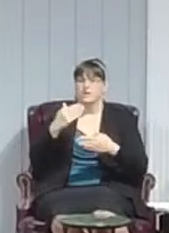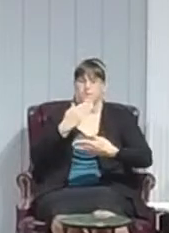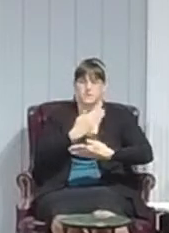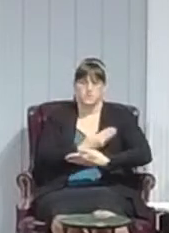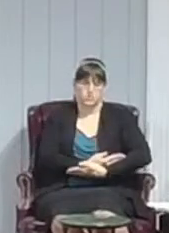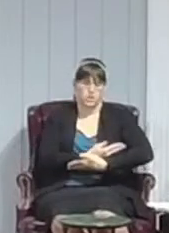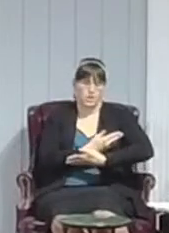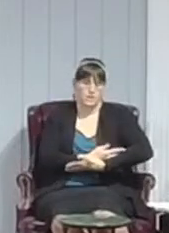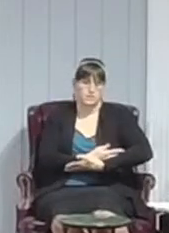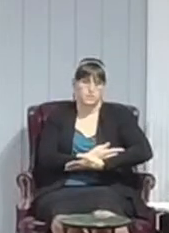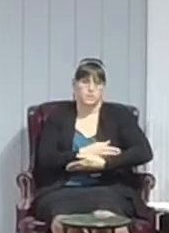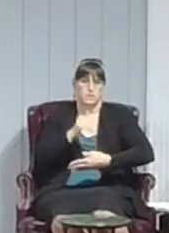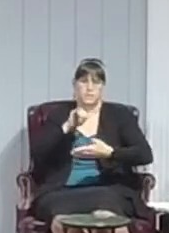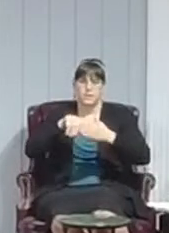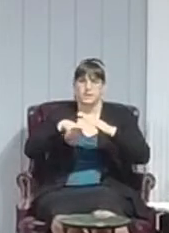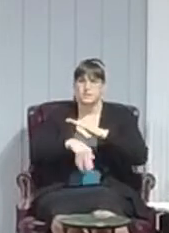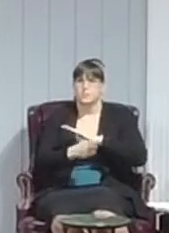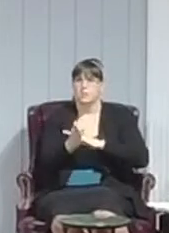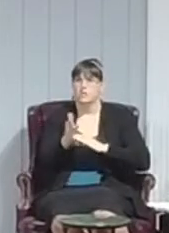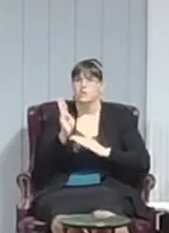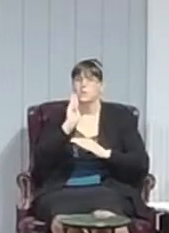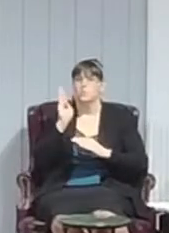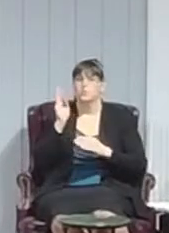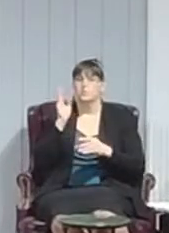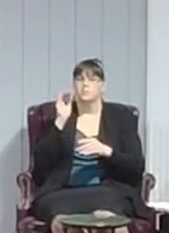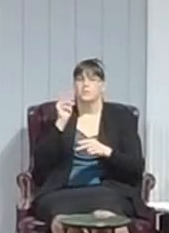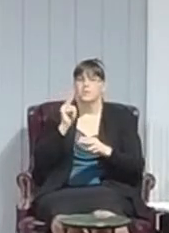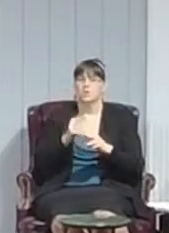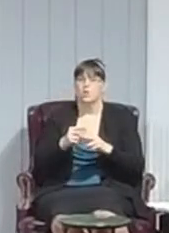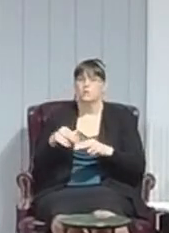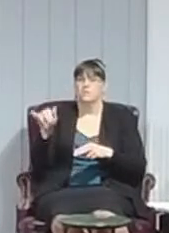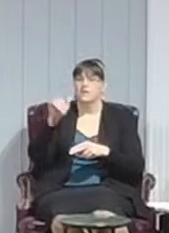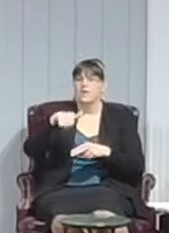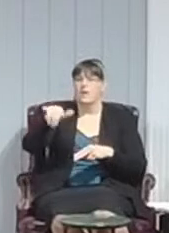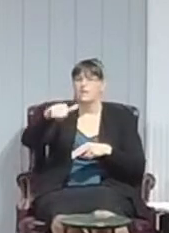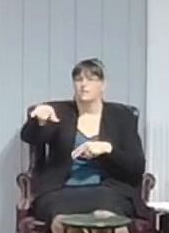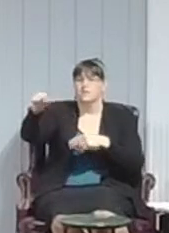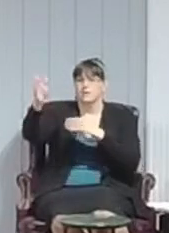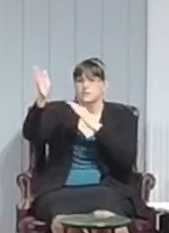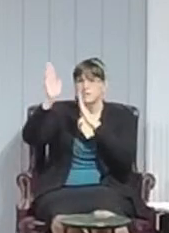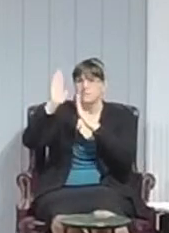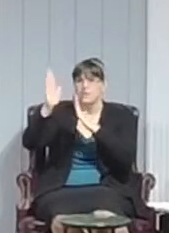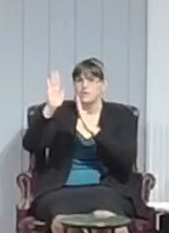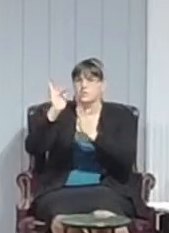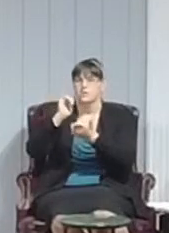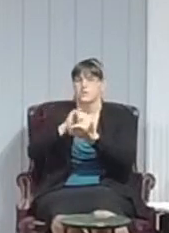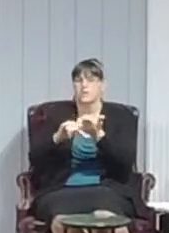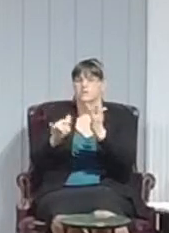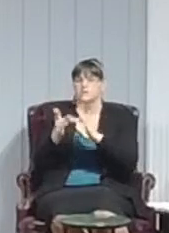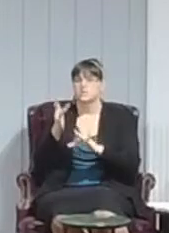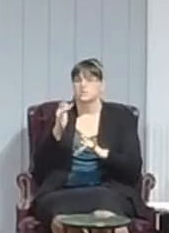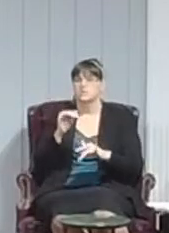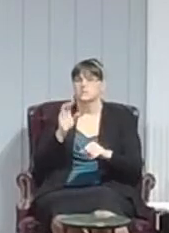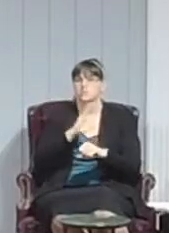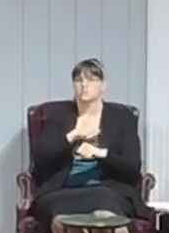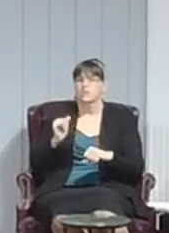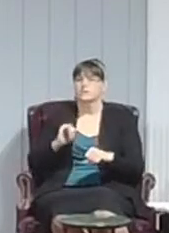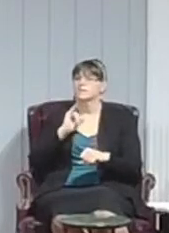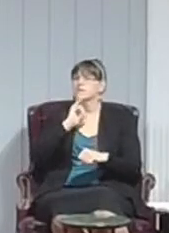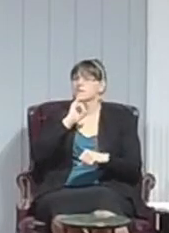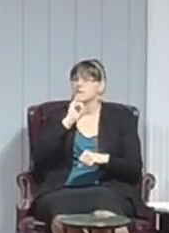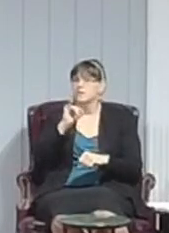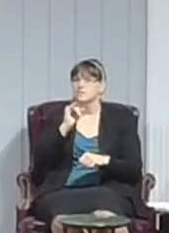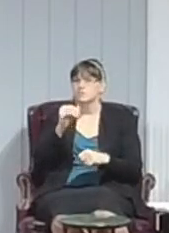child that is born will be called the Everlasting Father, that Jesus Christ is the Father.